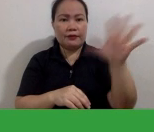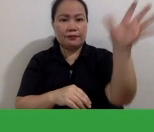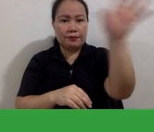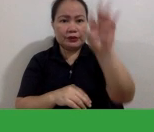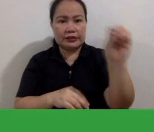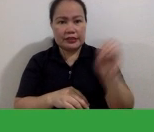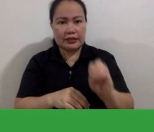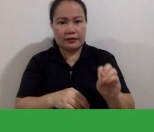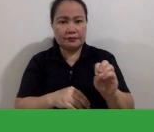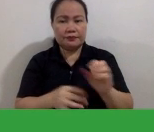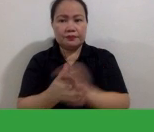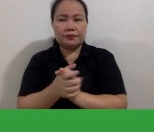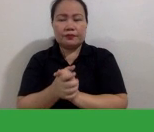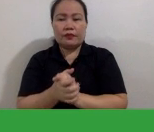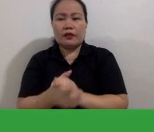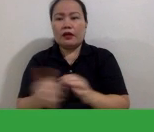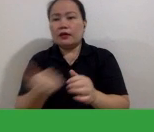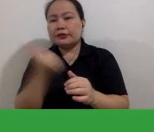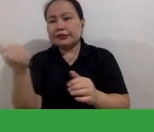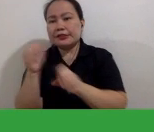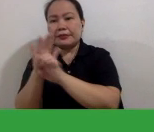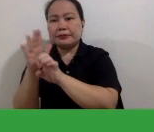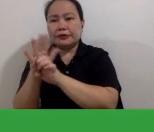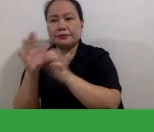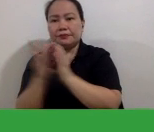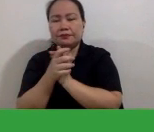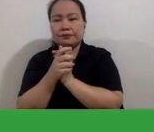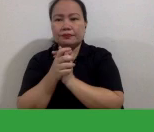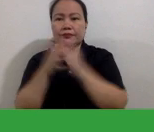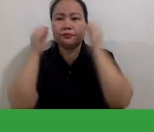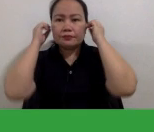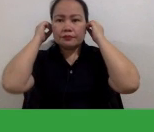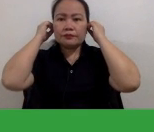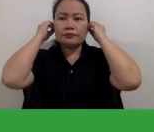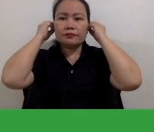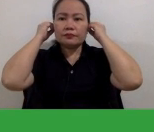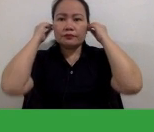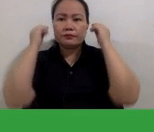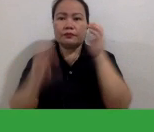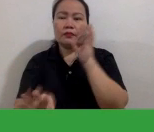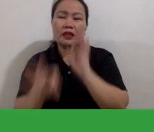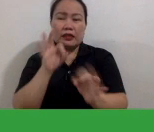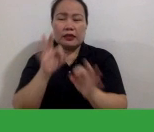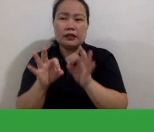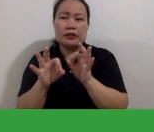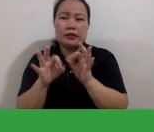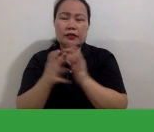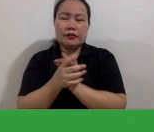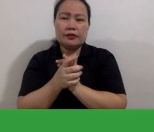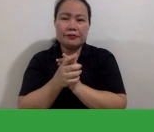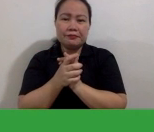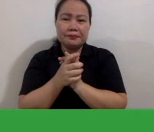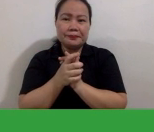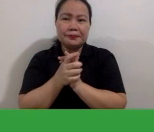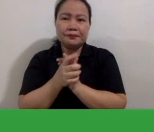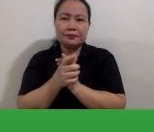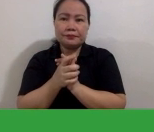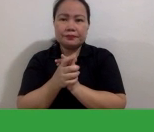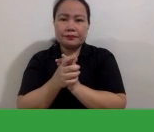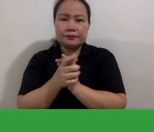is 75%. Okay, another example. So, ulitin ko, kung ayaw mong,